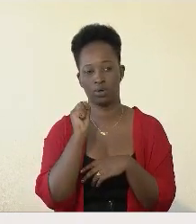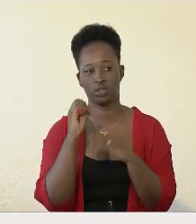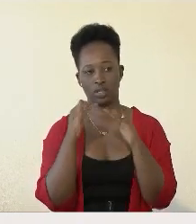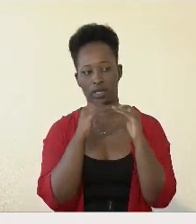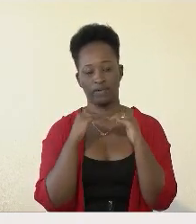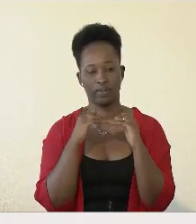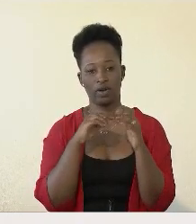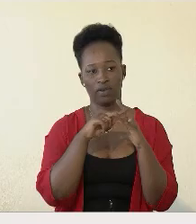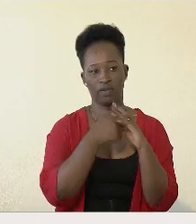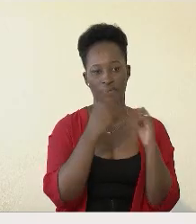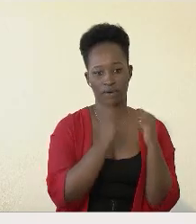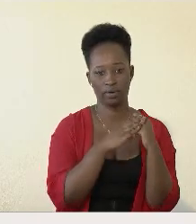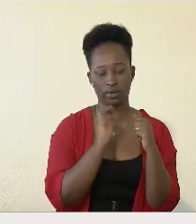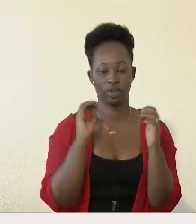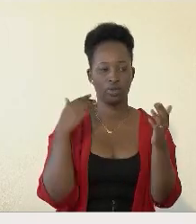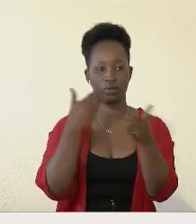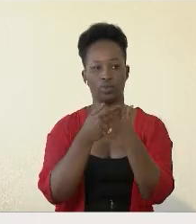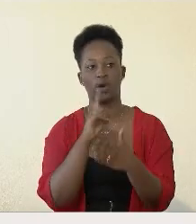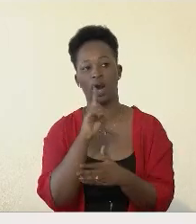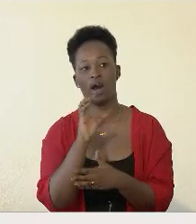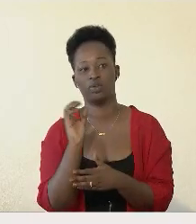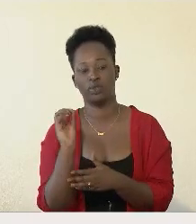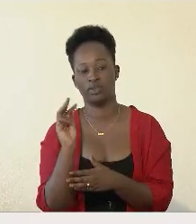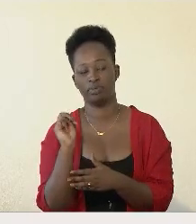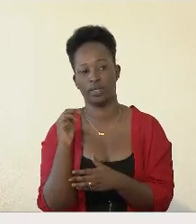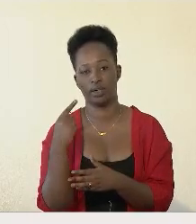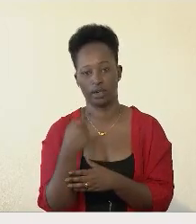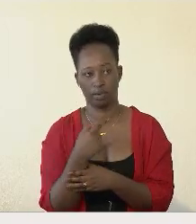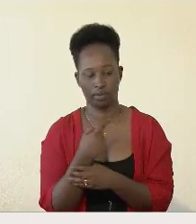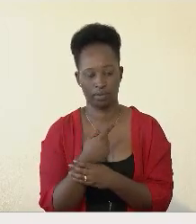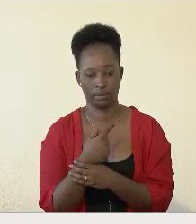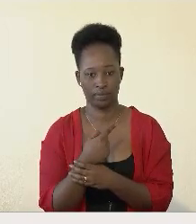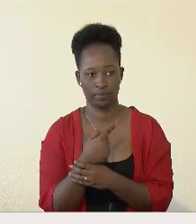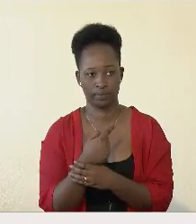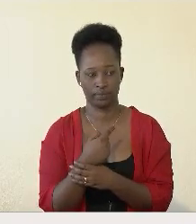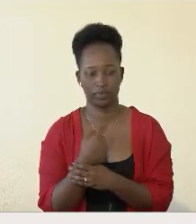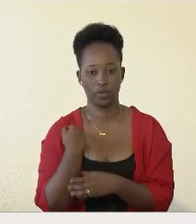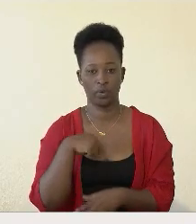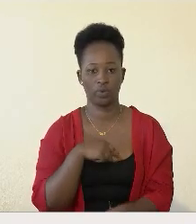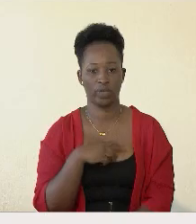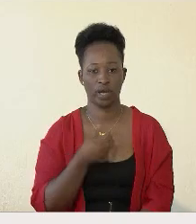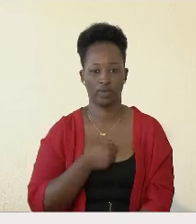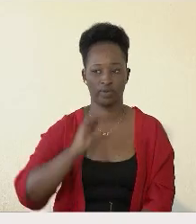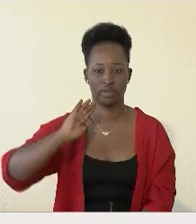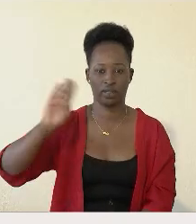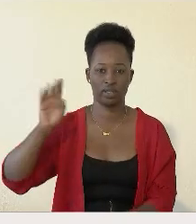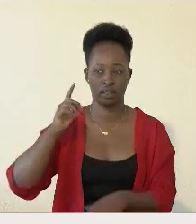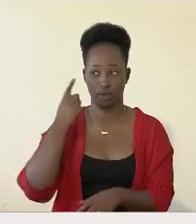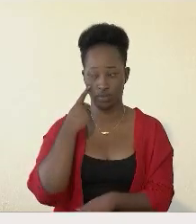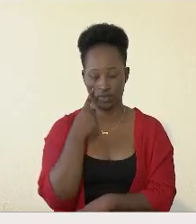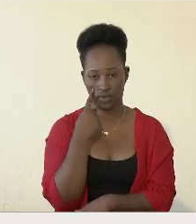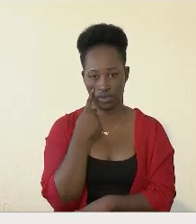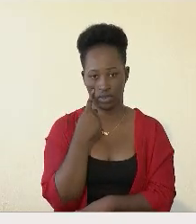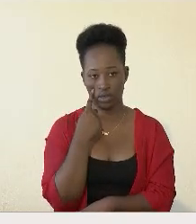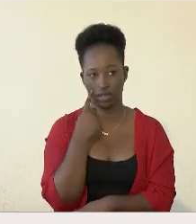from 90 to 100 milligrams per 100 milliliters of the blood. So we have, this is a time of starvation.